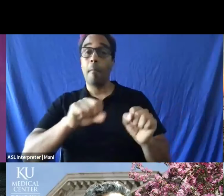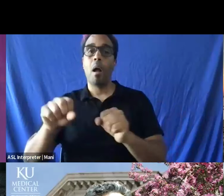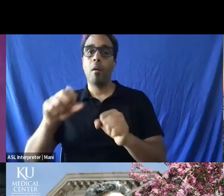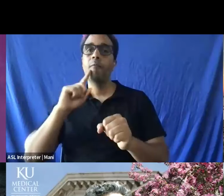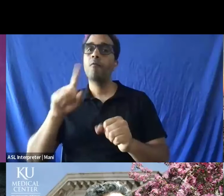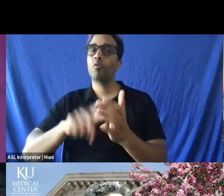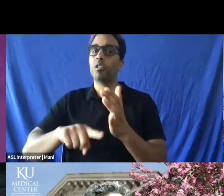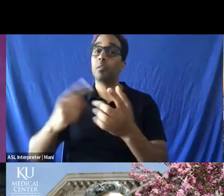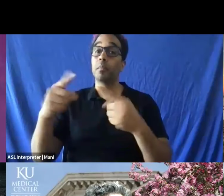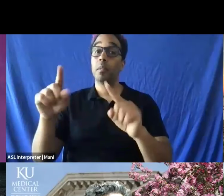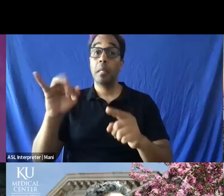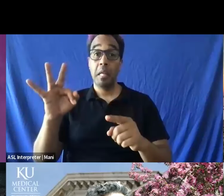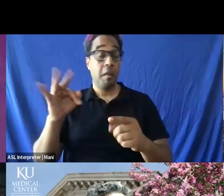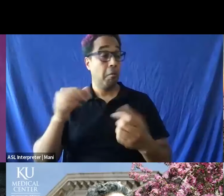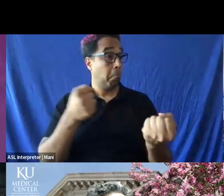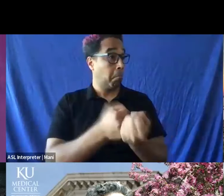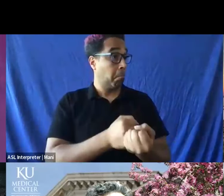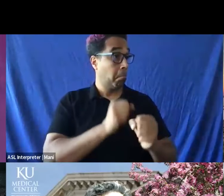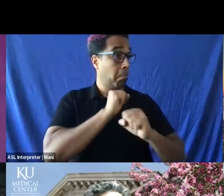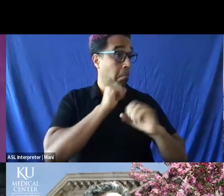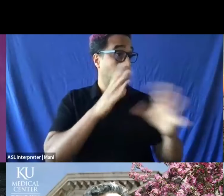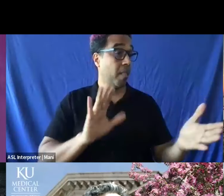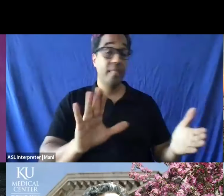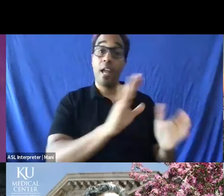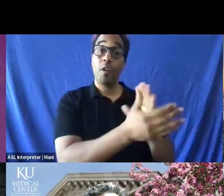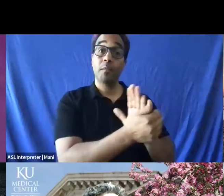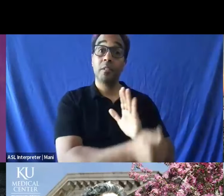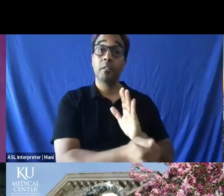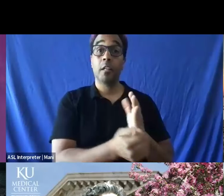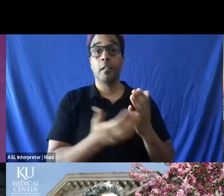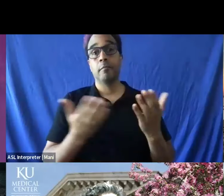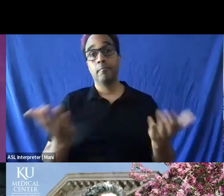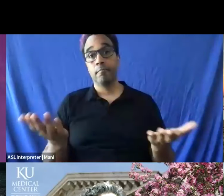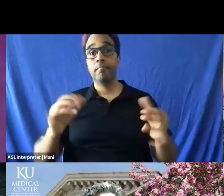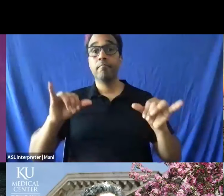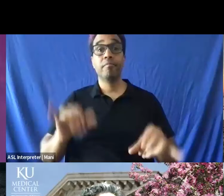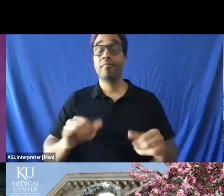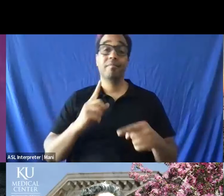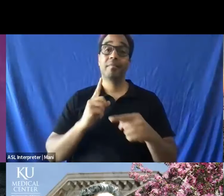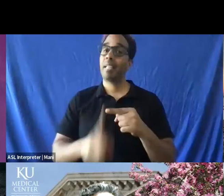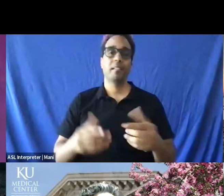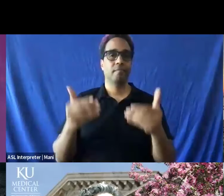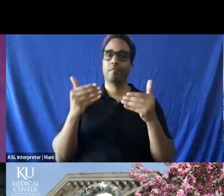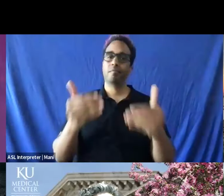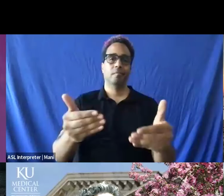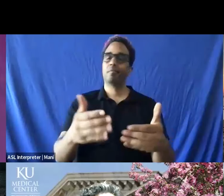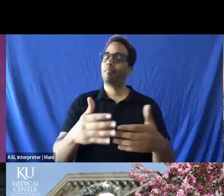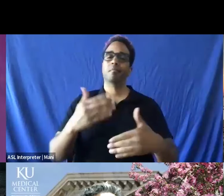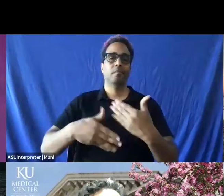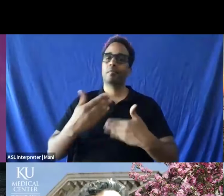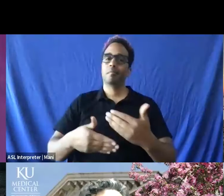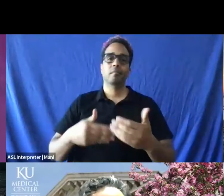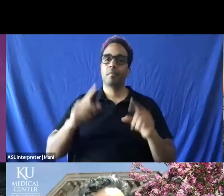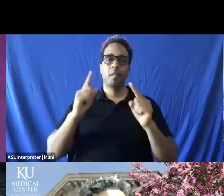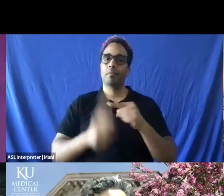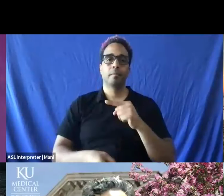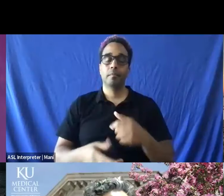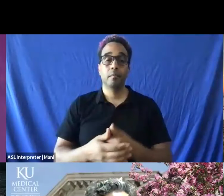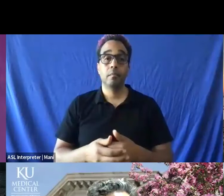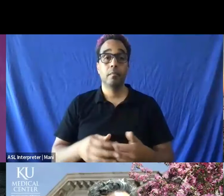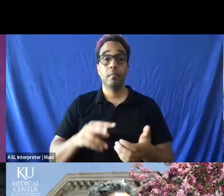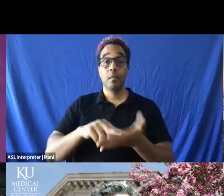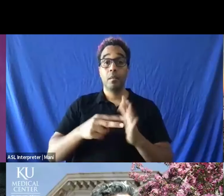the expertise in the community, then we're really not going to be able to move forward. So it's recognizing that transparency,